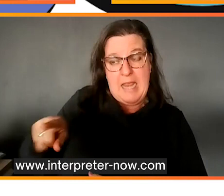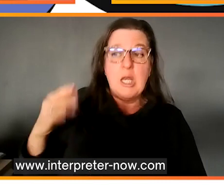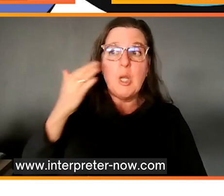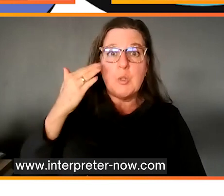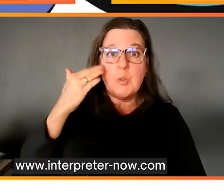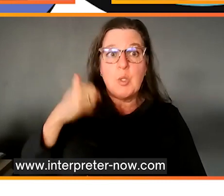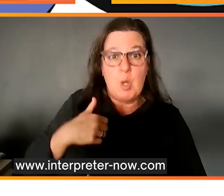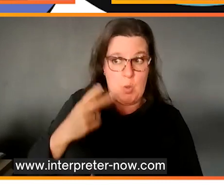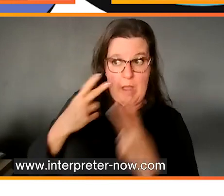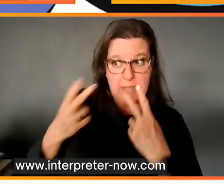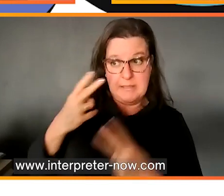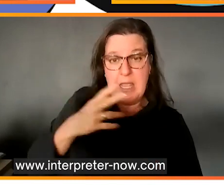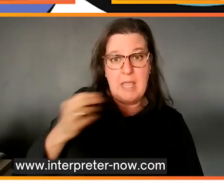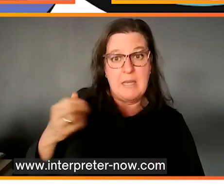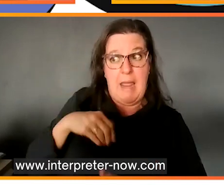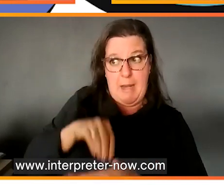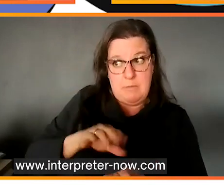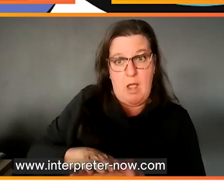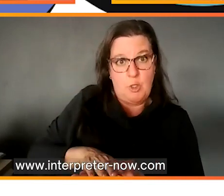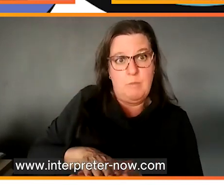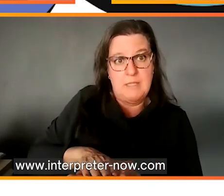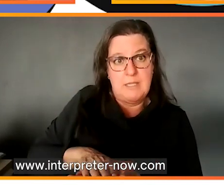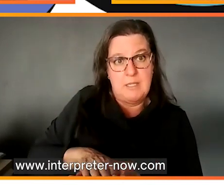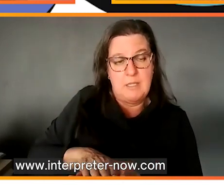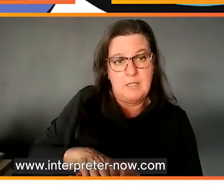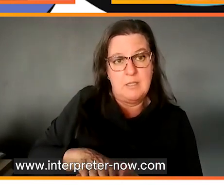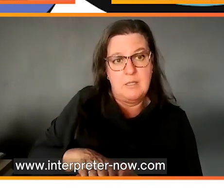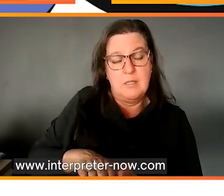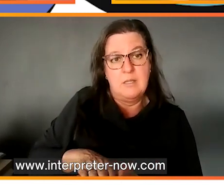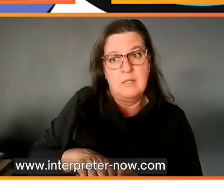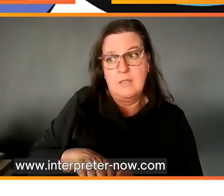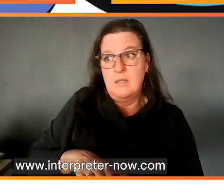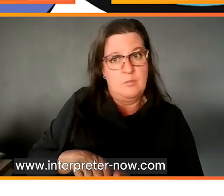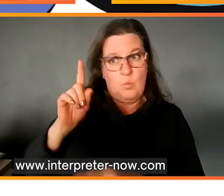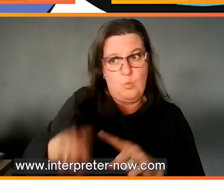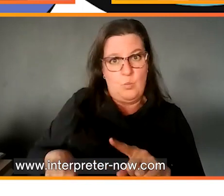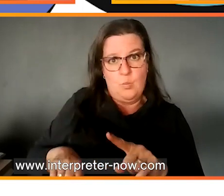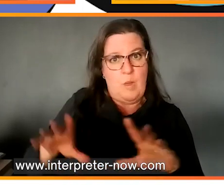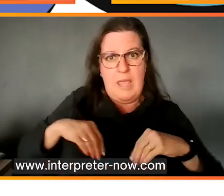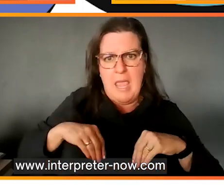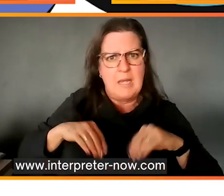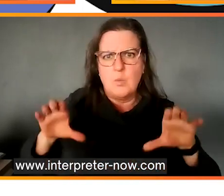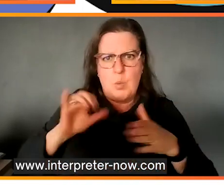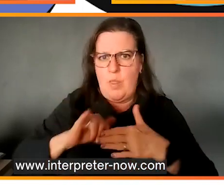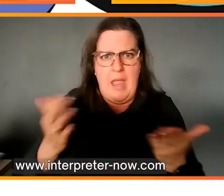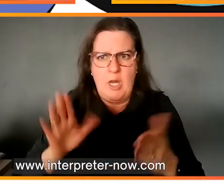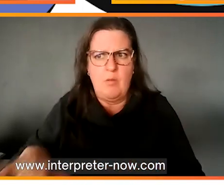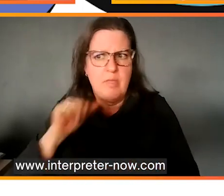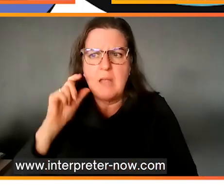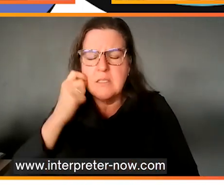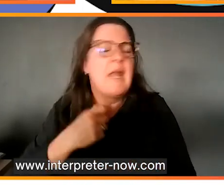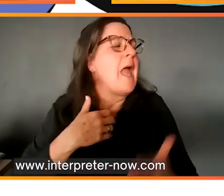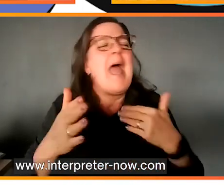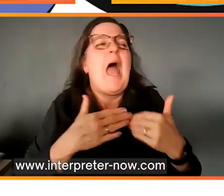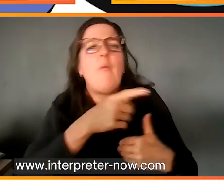I'm documenting it. I'm like, we can't do that here. That's not cool. However you want to say it, so it's not attacking